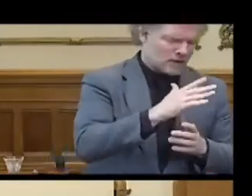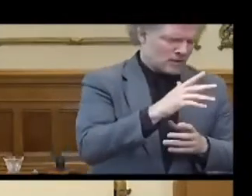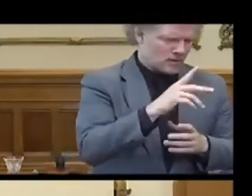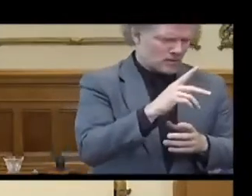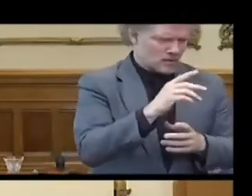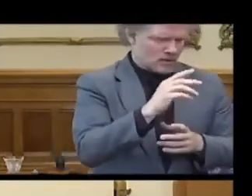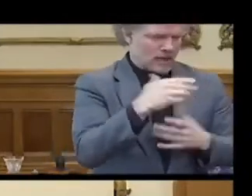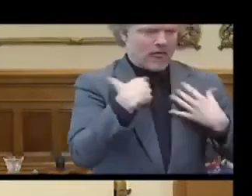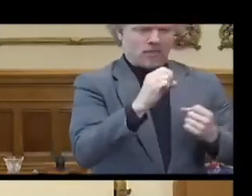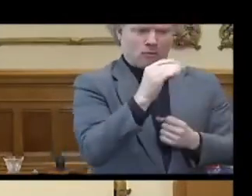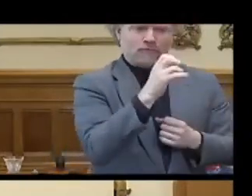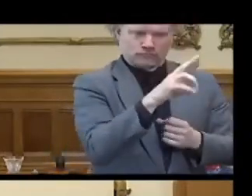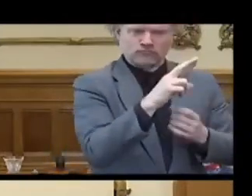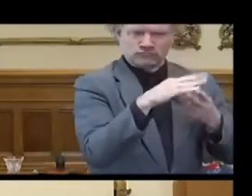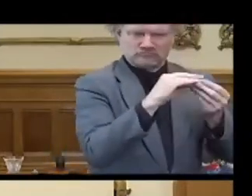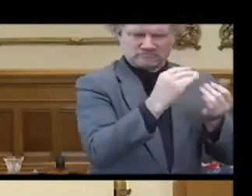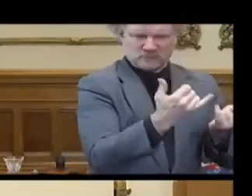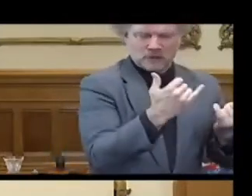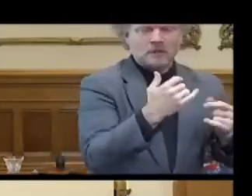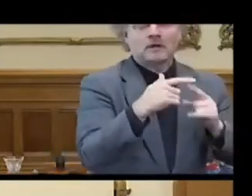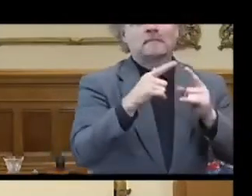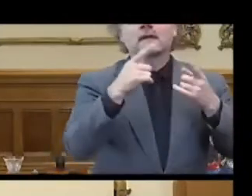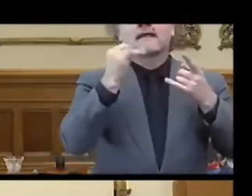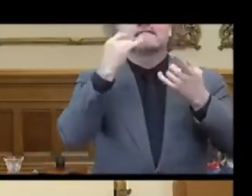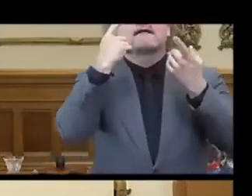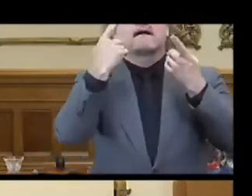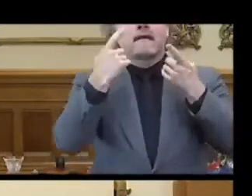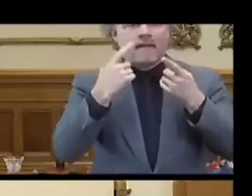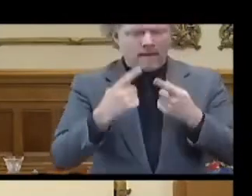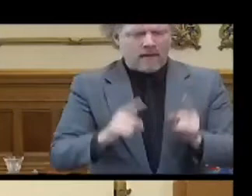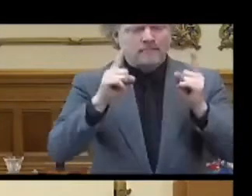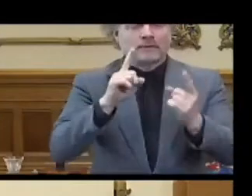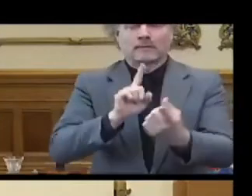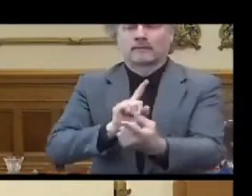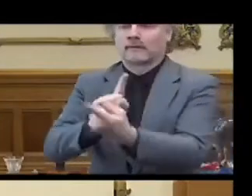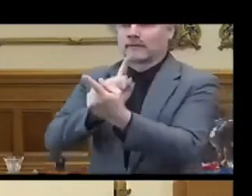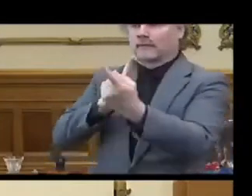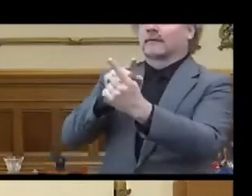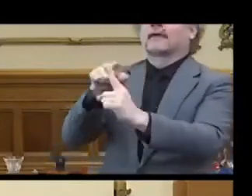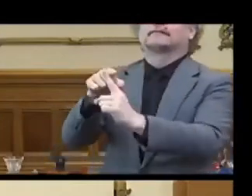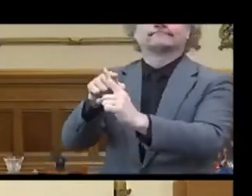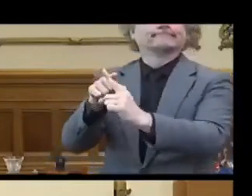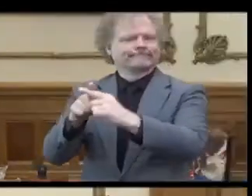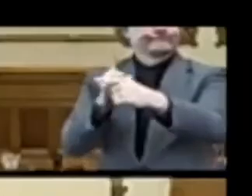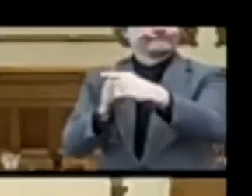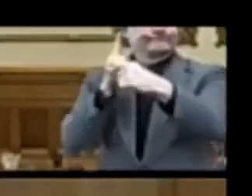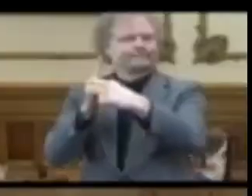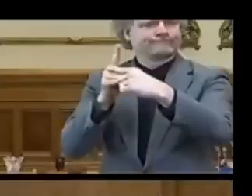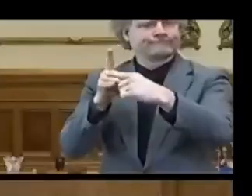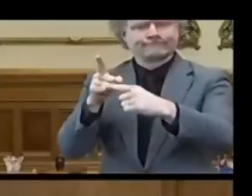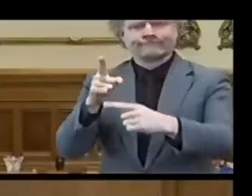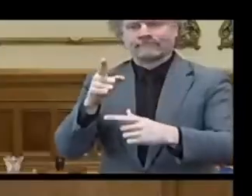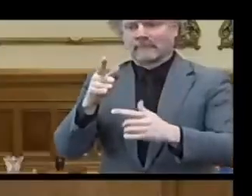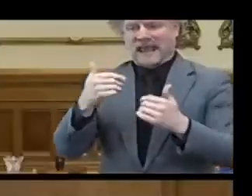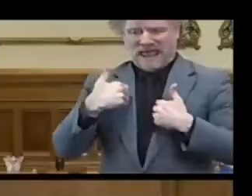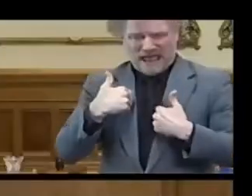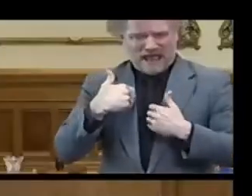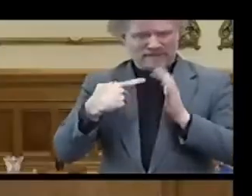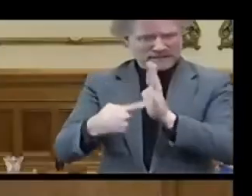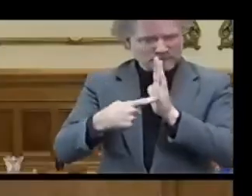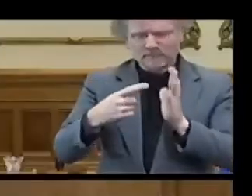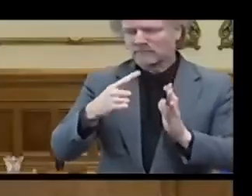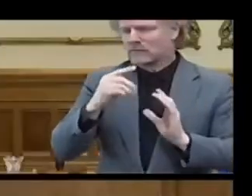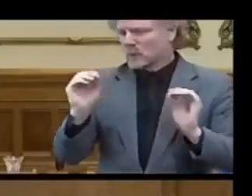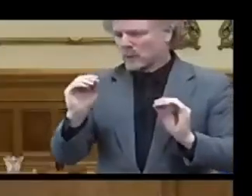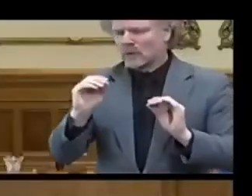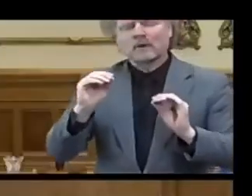today, but say you find out you have met someone who has tested positive, whether they're symptomatic or not.